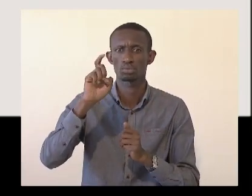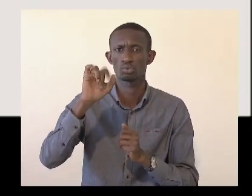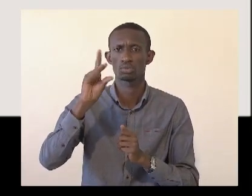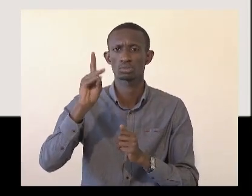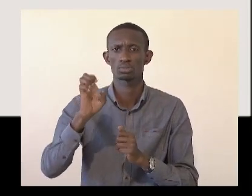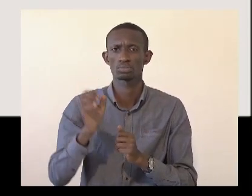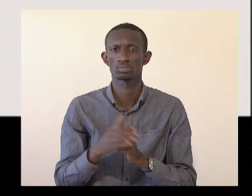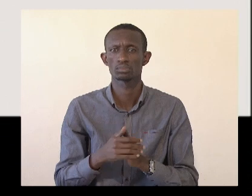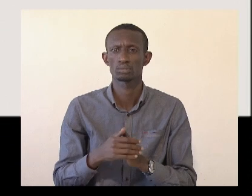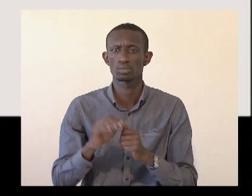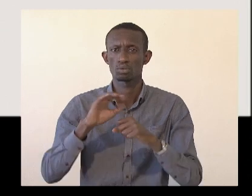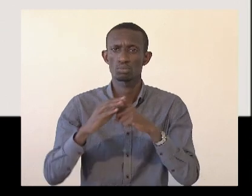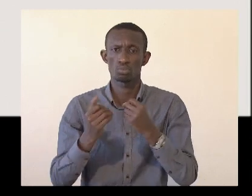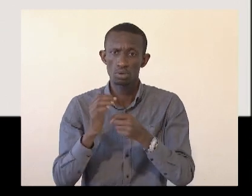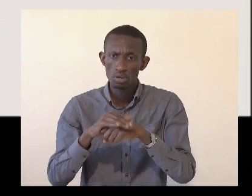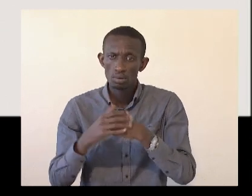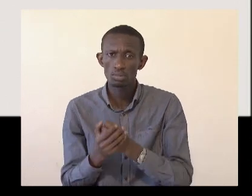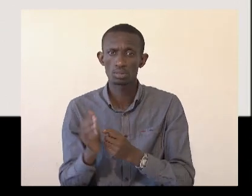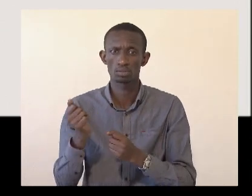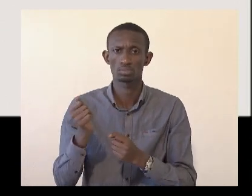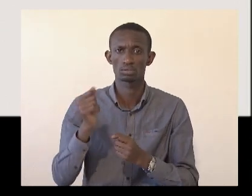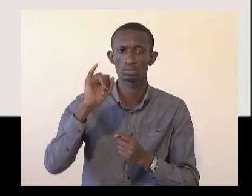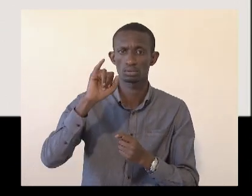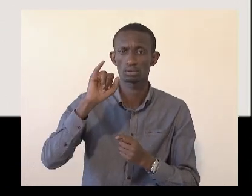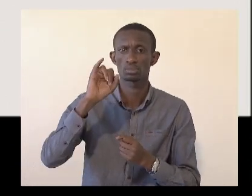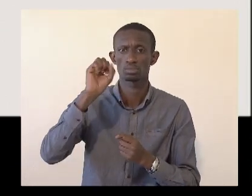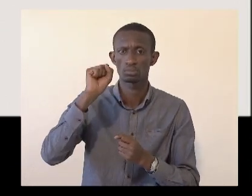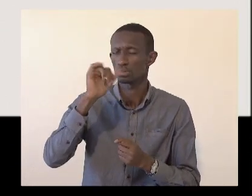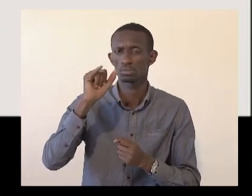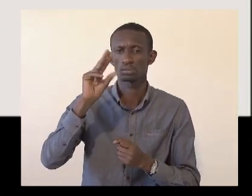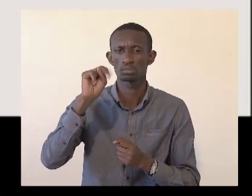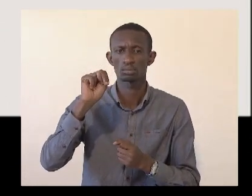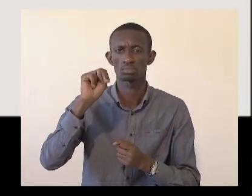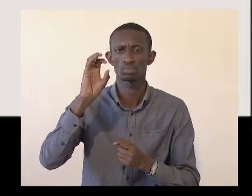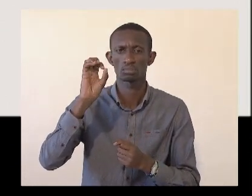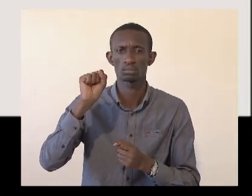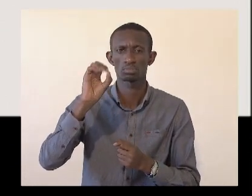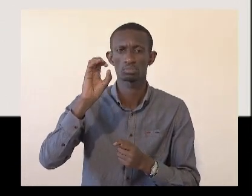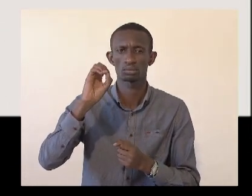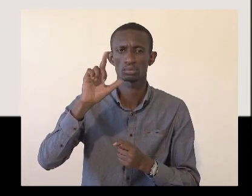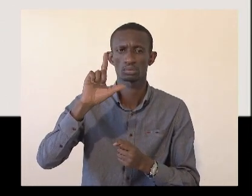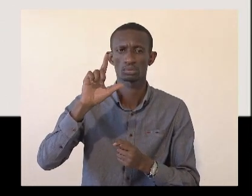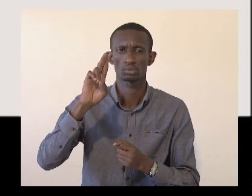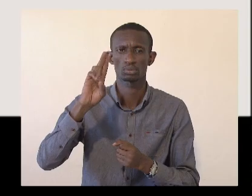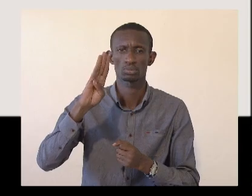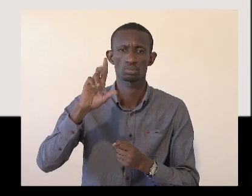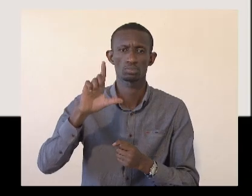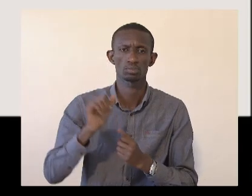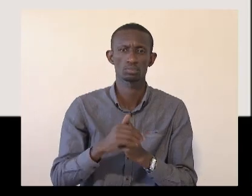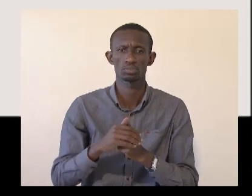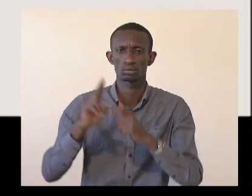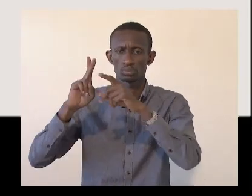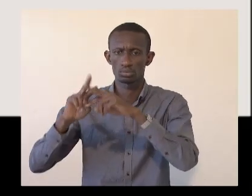And carbonates and hydrogen carbonates react with acids to produce salts, carbon dioxide, and water. We